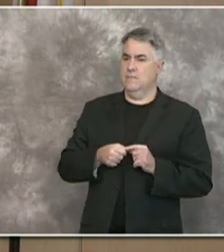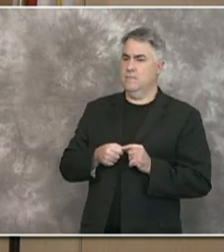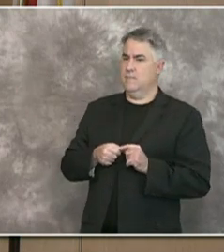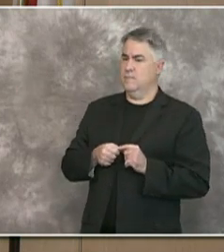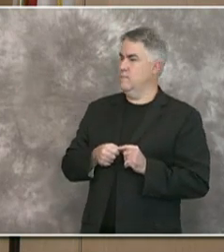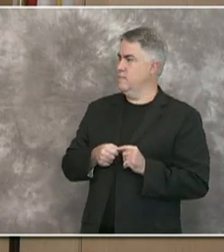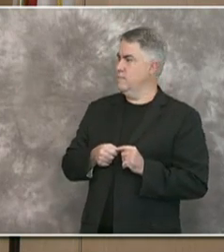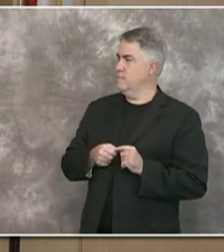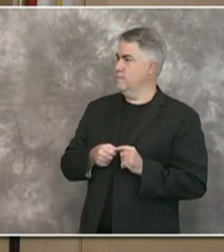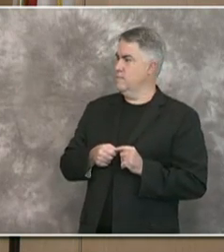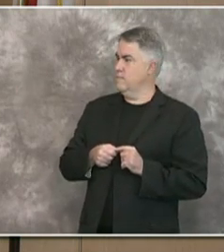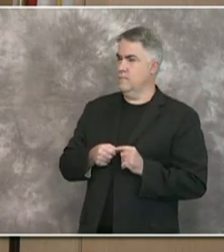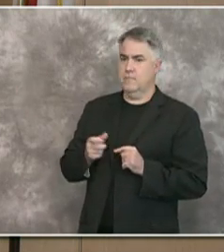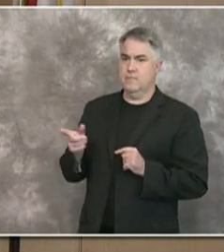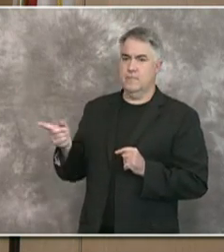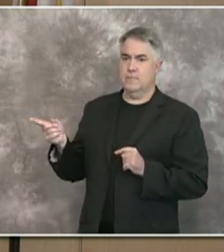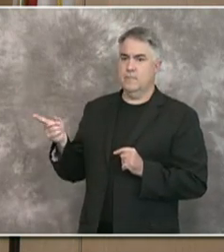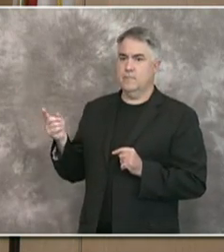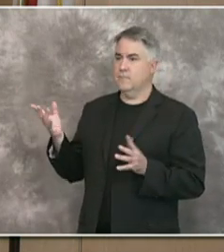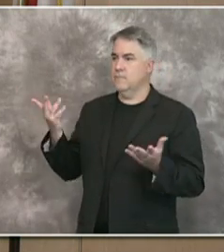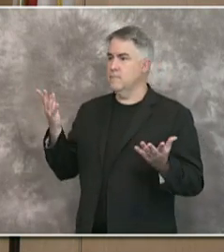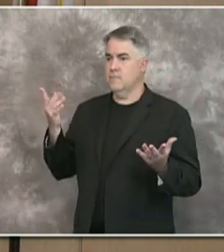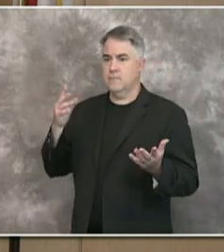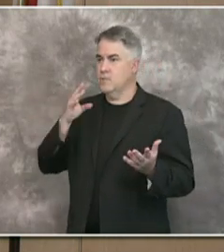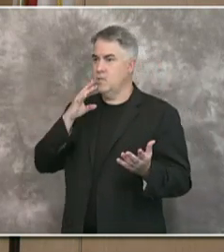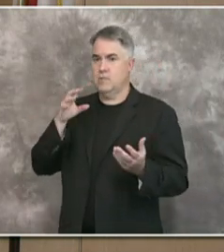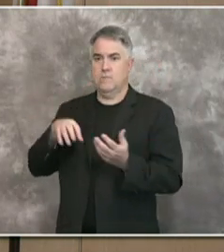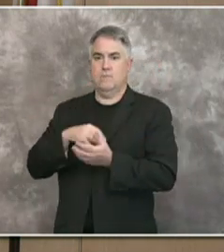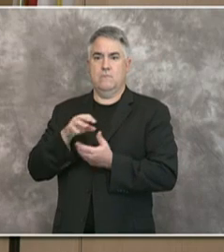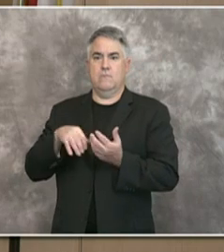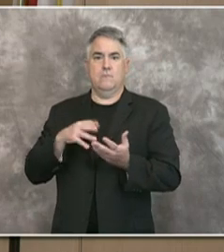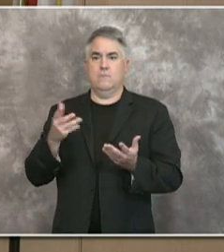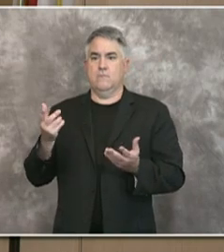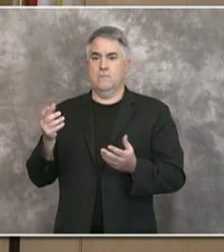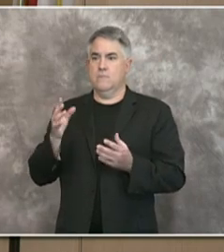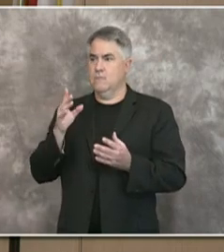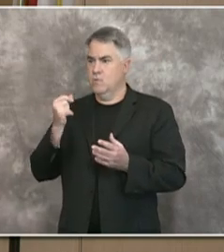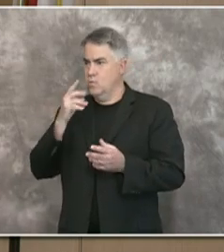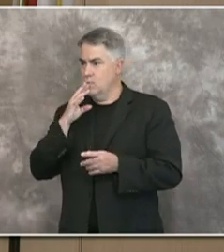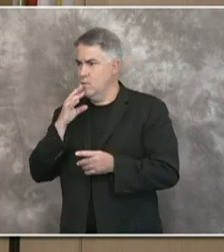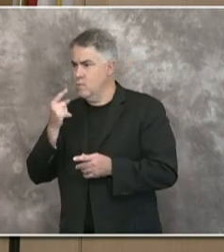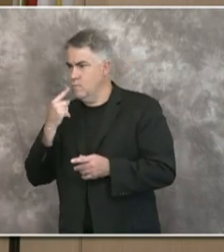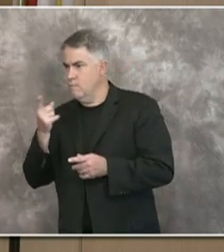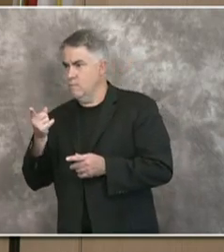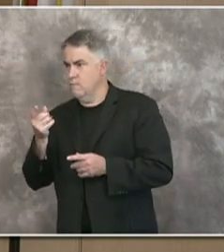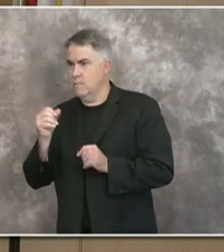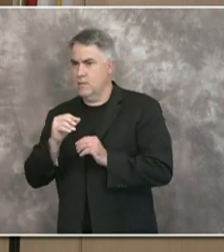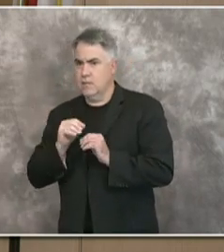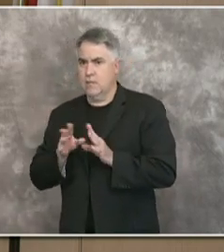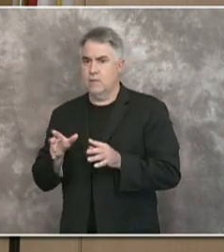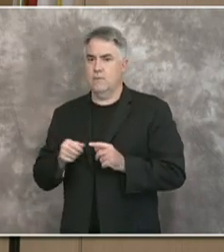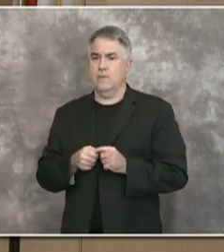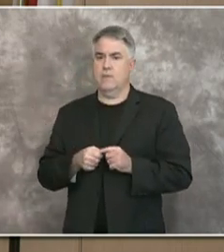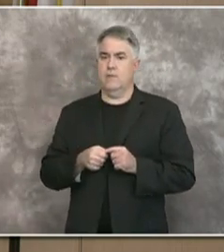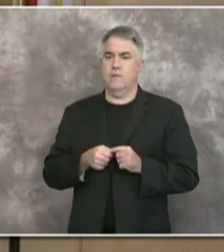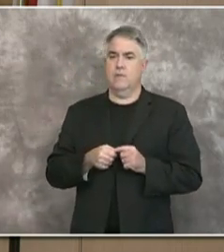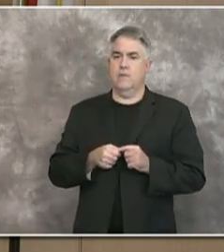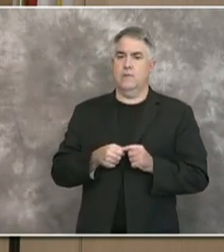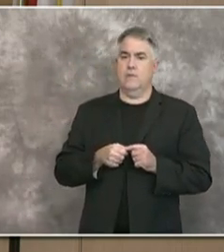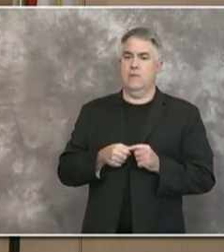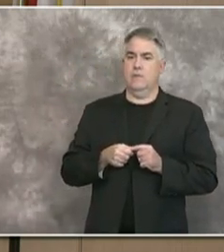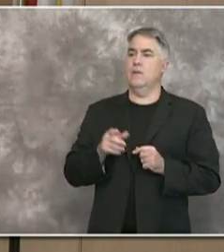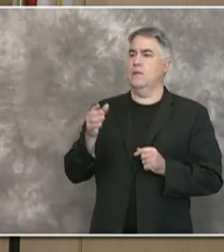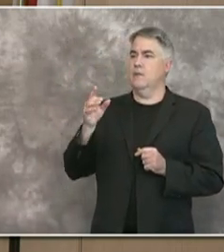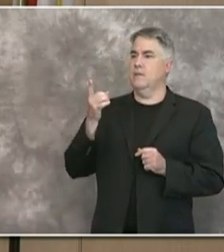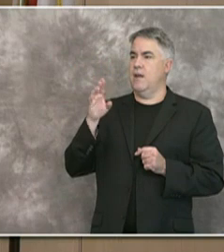Who did you talk to? The goal is, I'm sorry? Who did you talk to? I'm sorry. Dr. McDonald during the press conference on